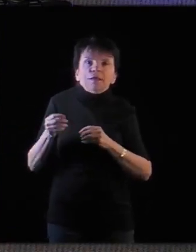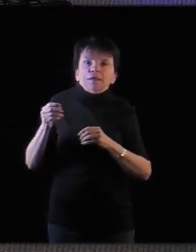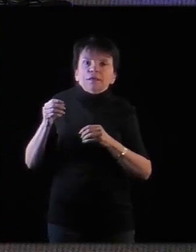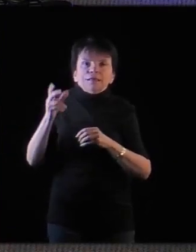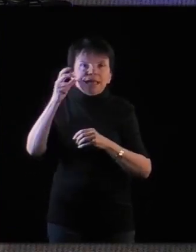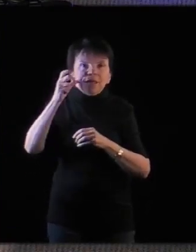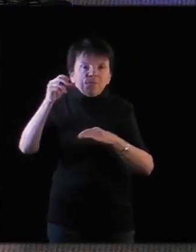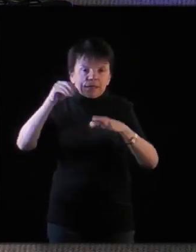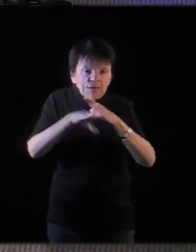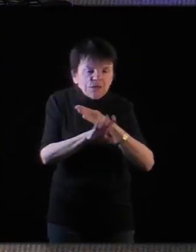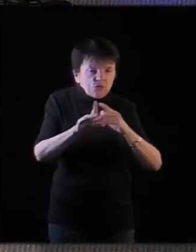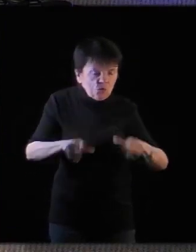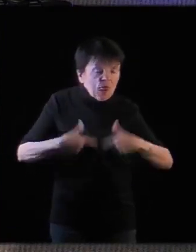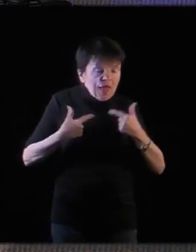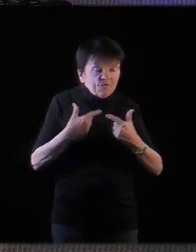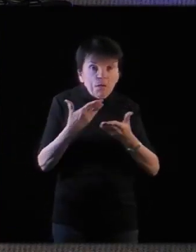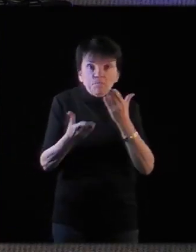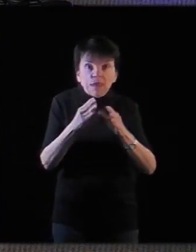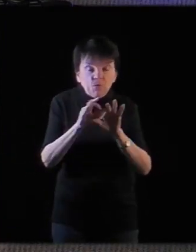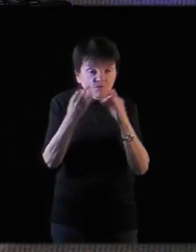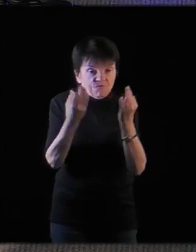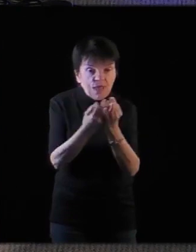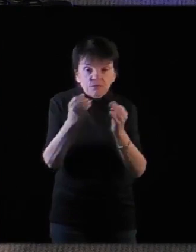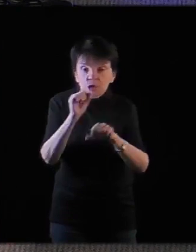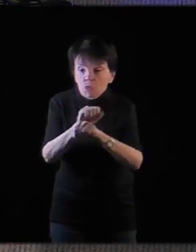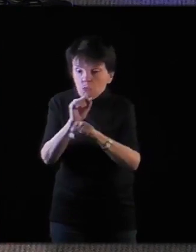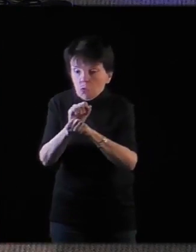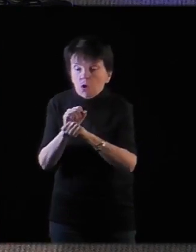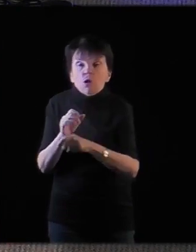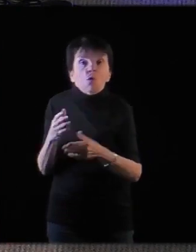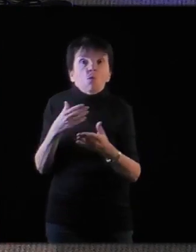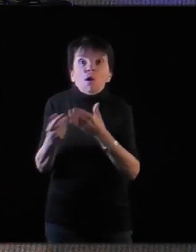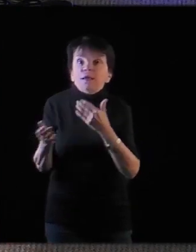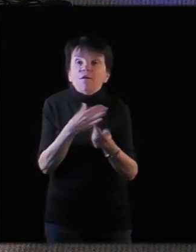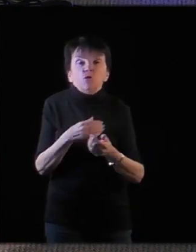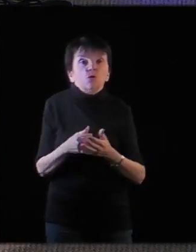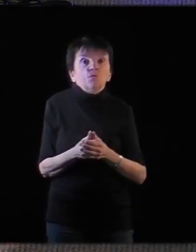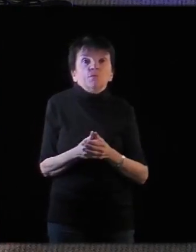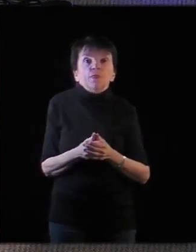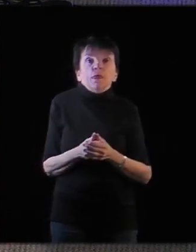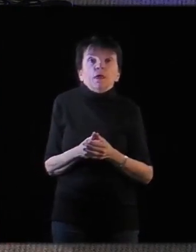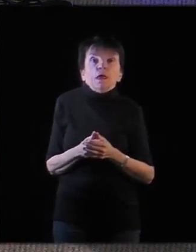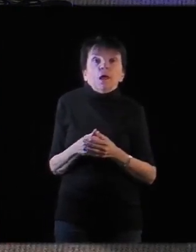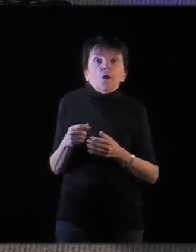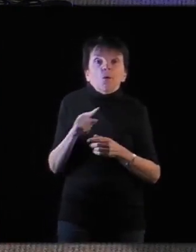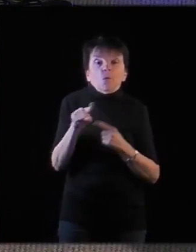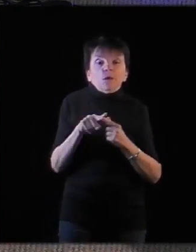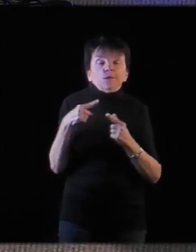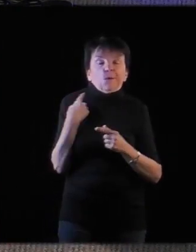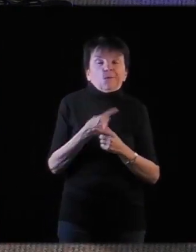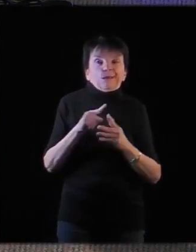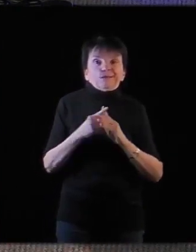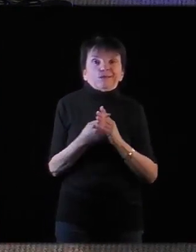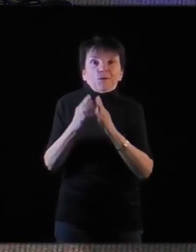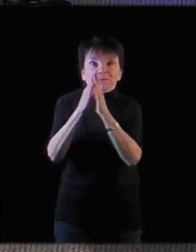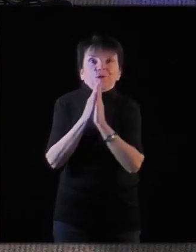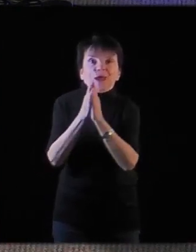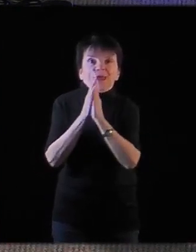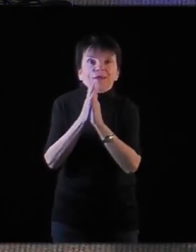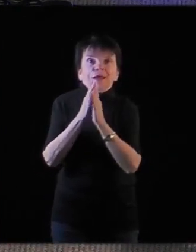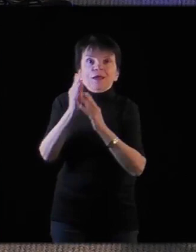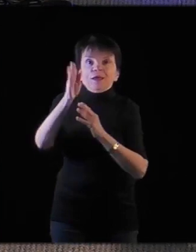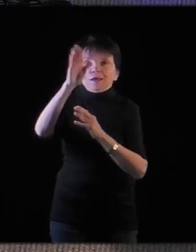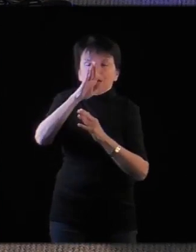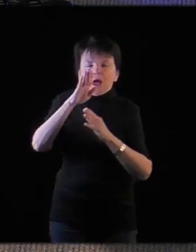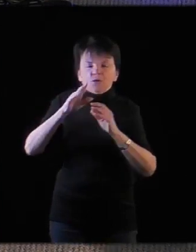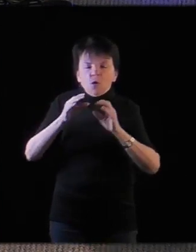in your family, maybe in your job, maybe in your workplace, whatever the case may be, that you start praying that God would